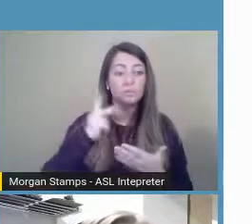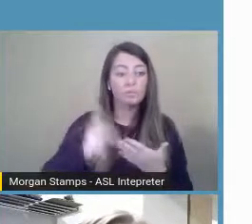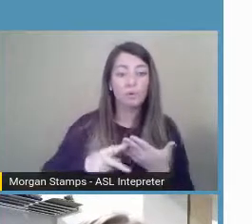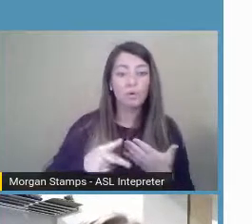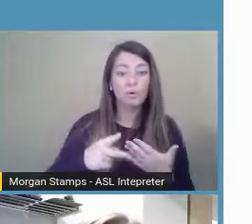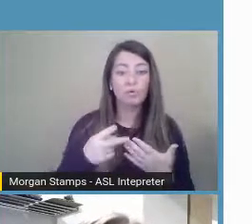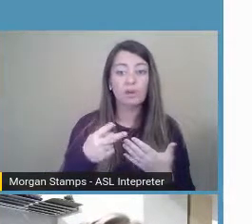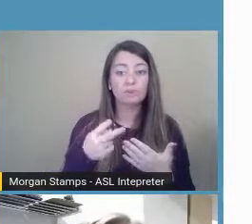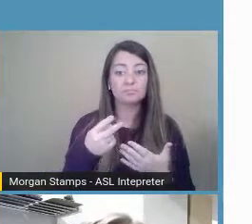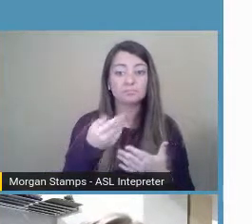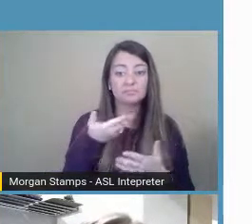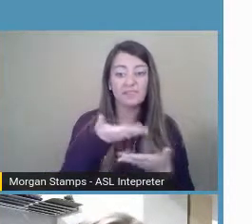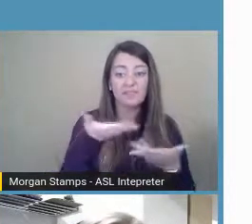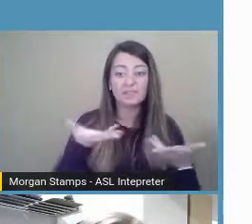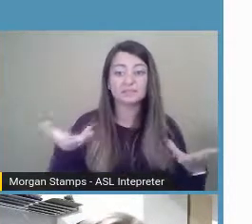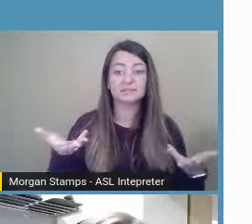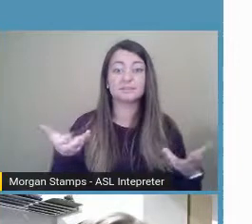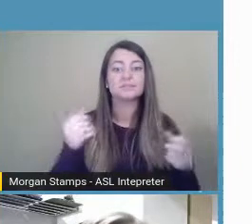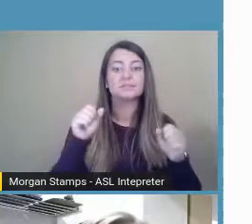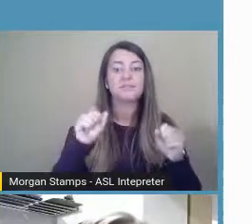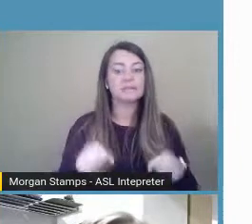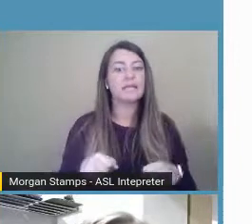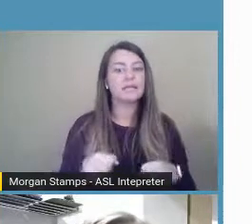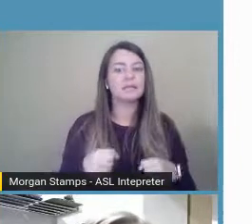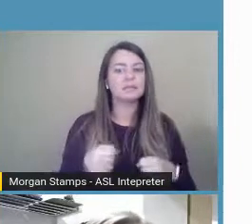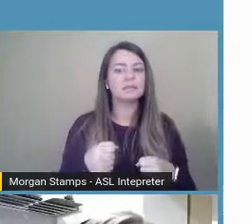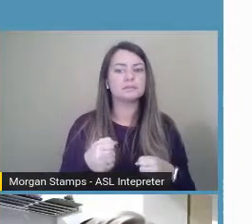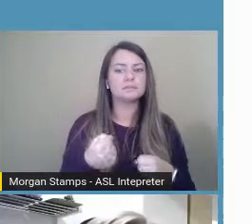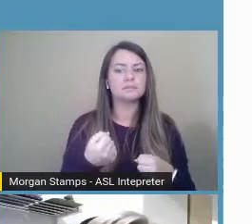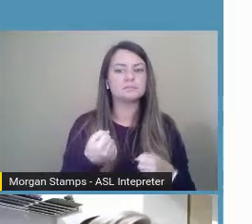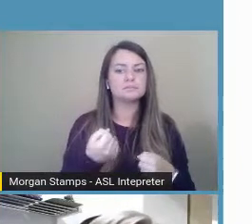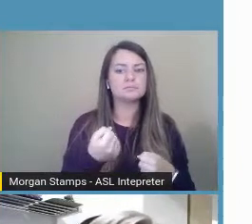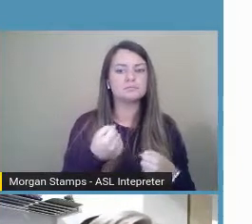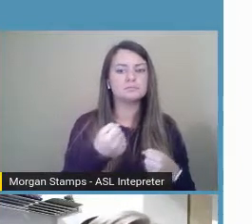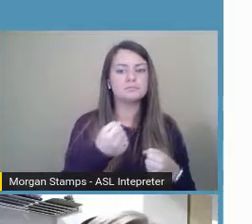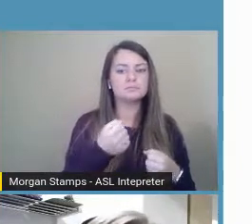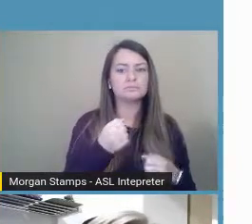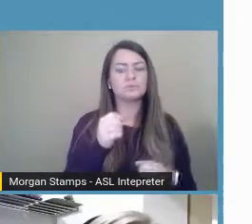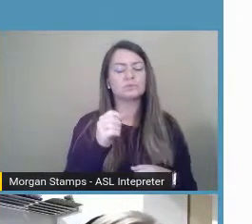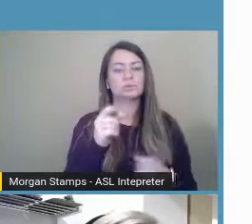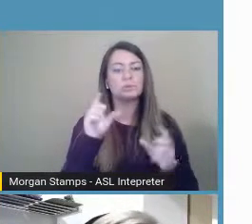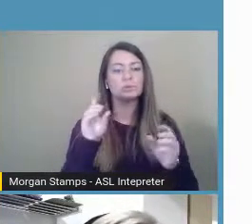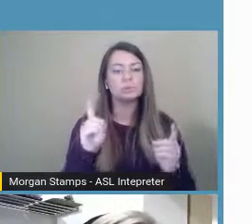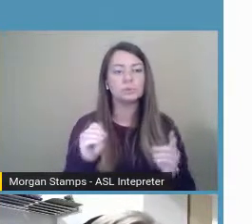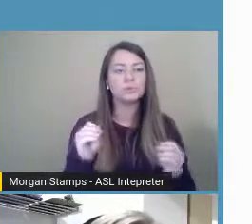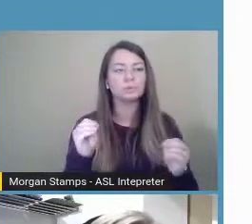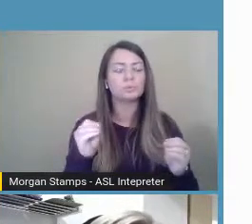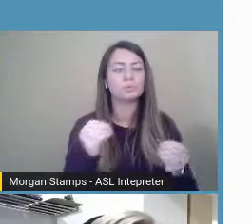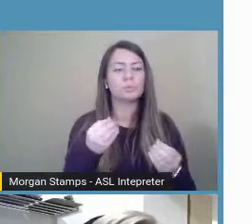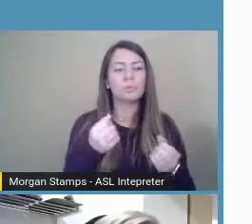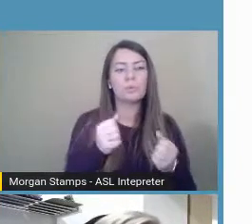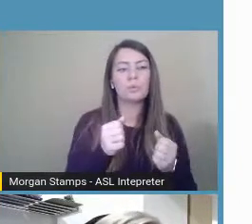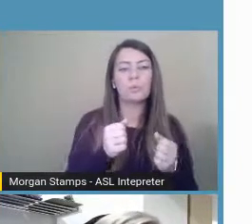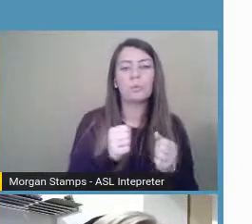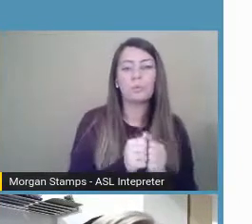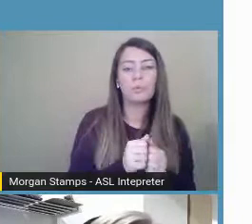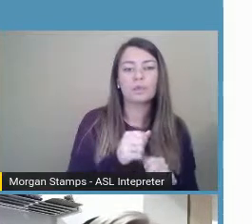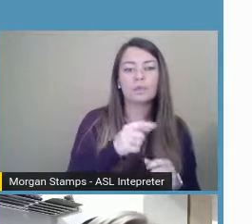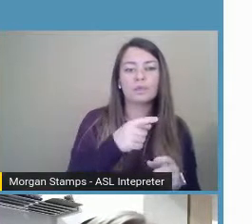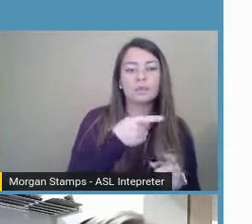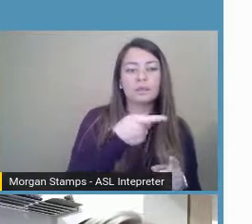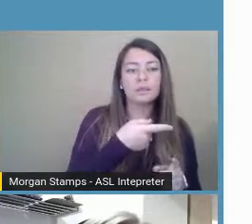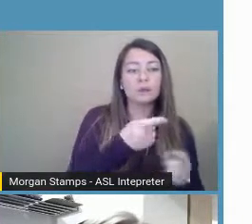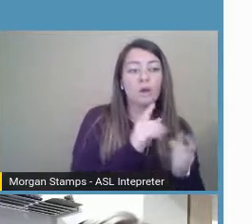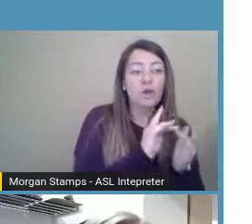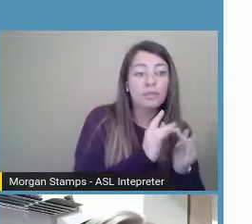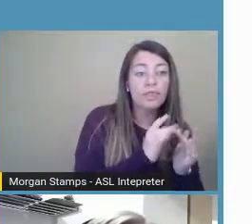The third program model was a game night. We knew that a game night would be easy to implement in person, but because games are